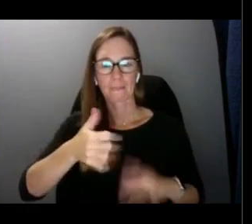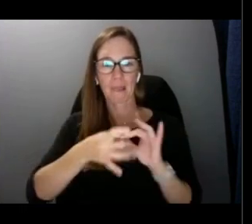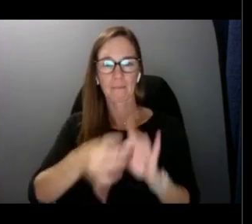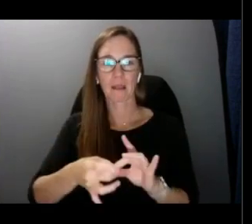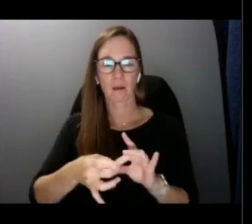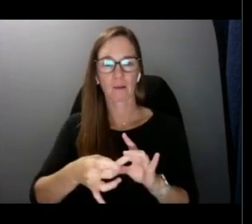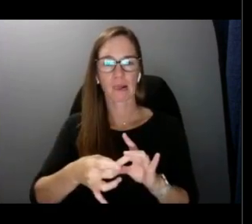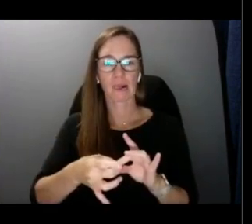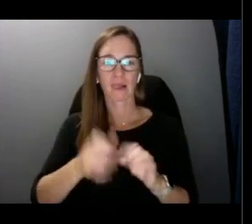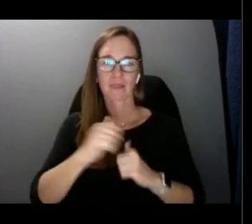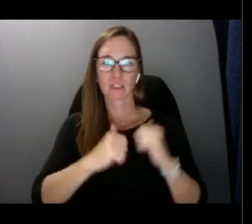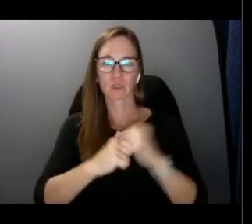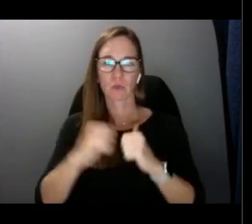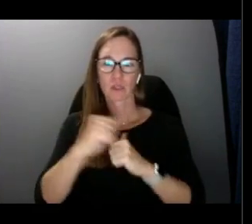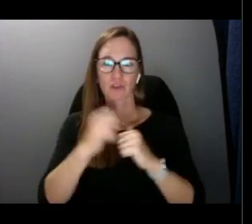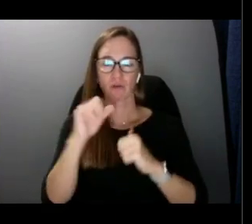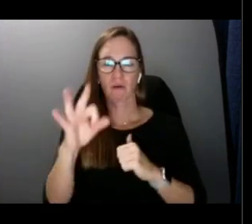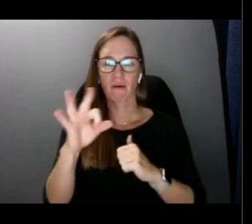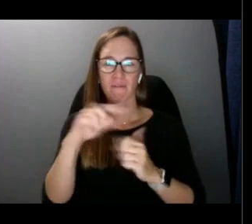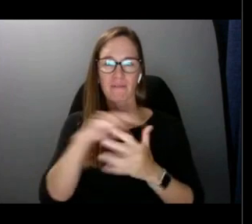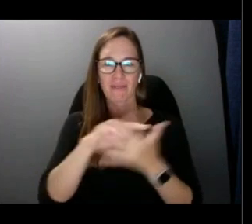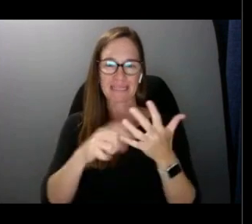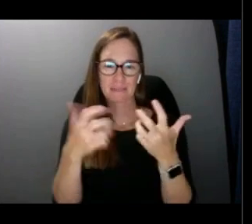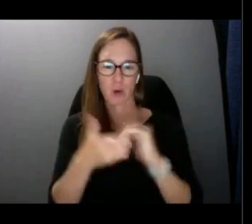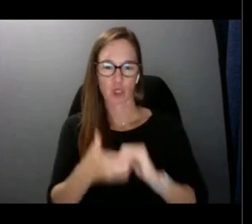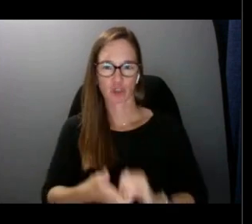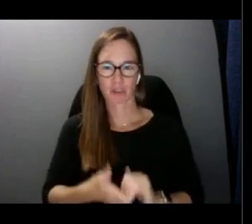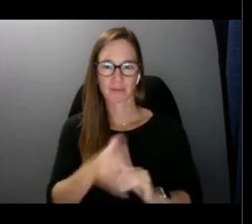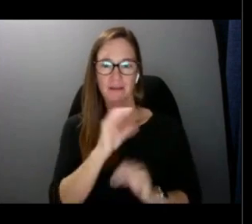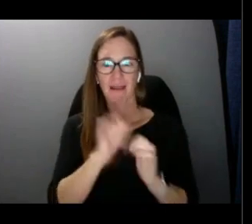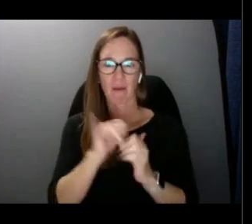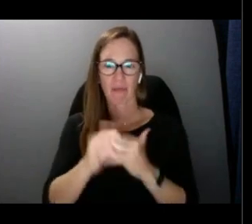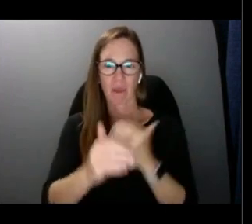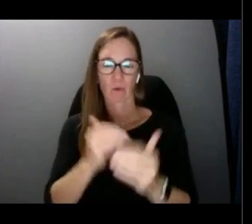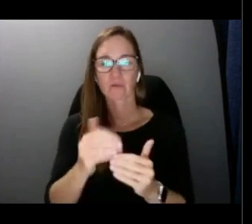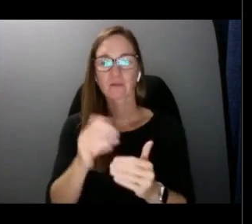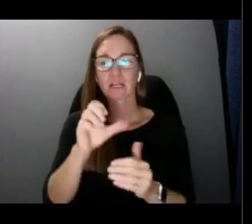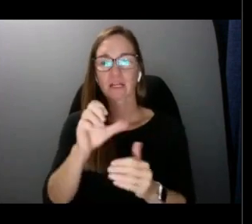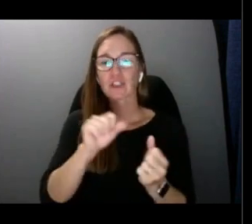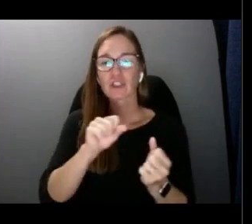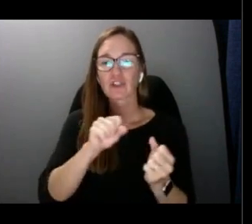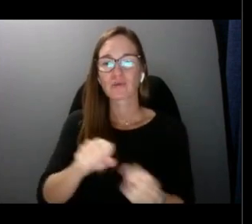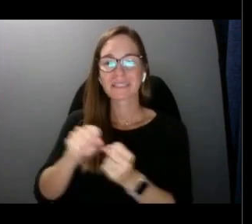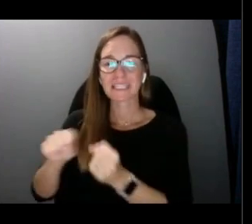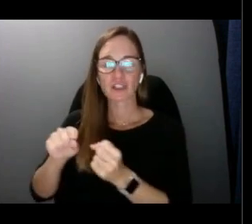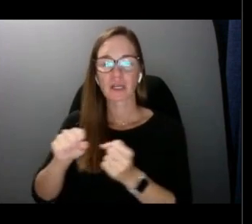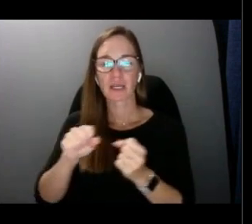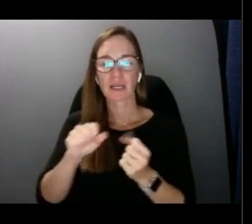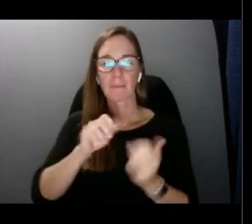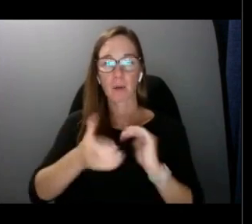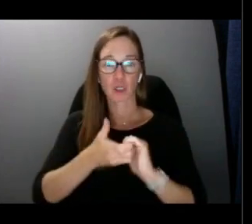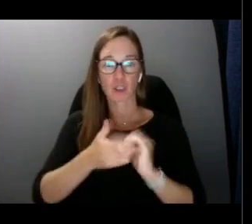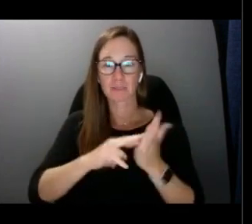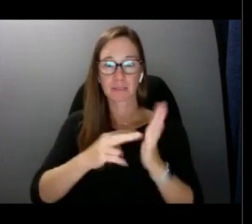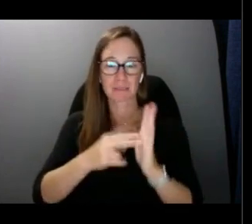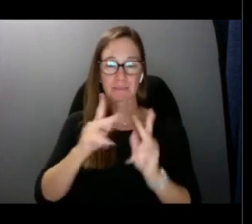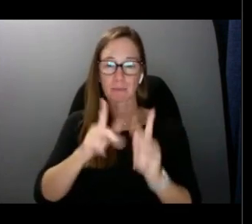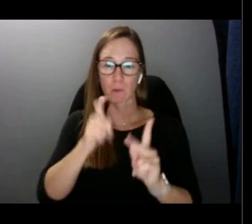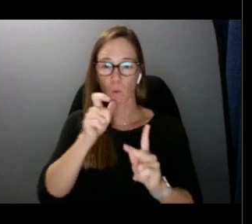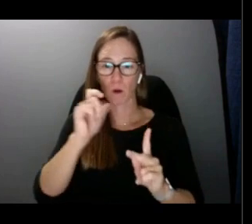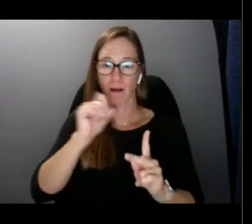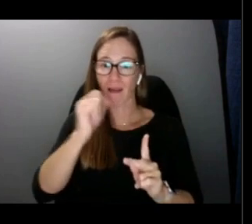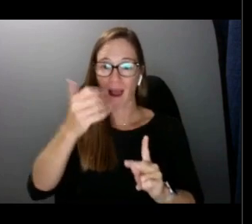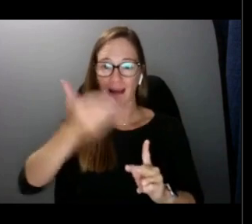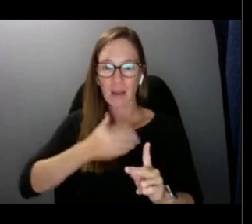the structure of these partnerships and how that works. Strategic partnerships are people who are not hiring your